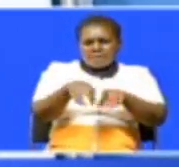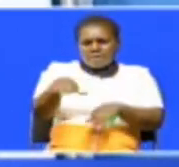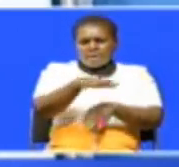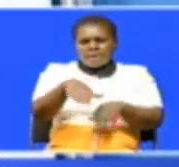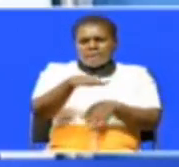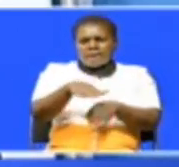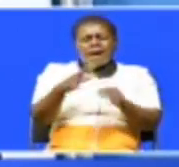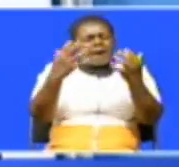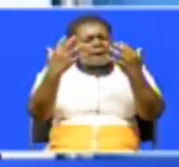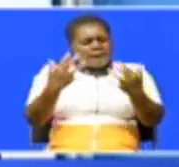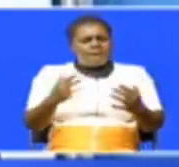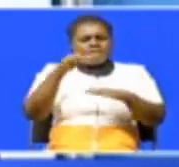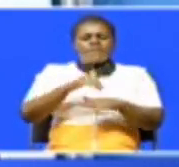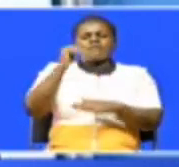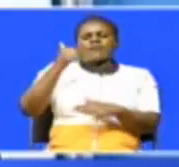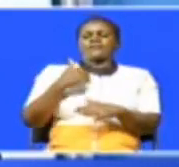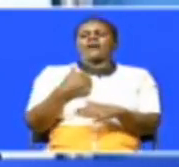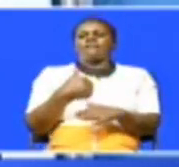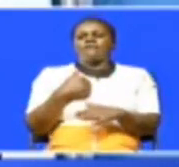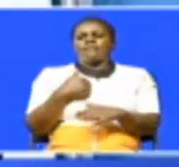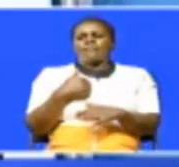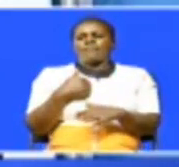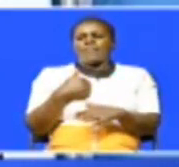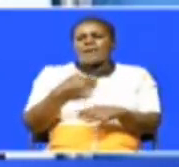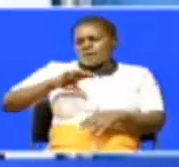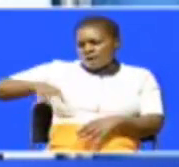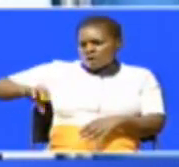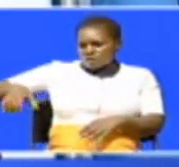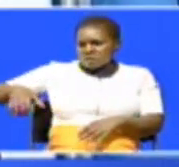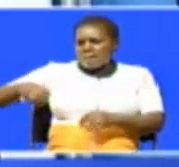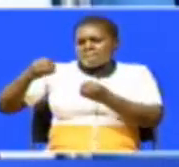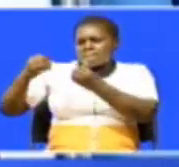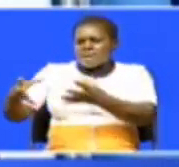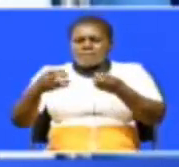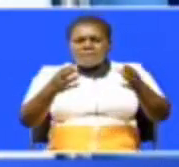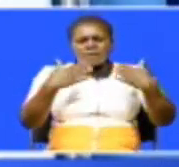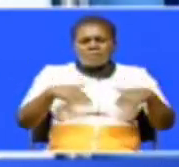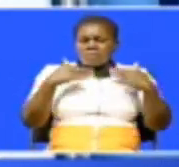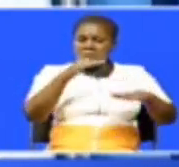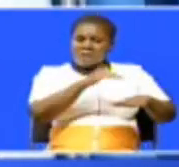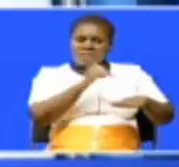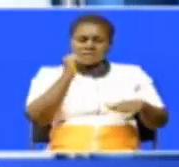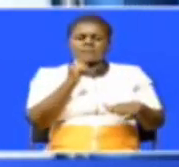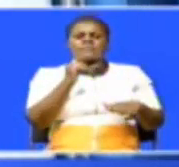had severe outbreaks. Even in counties where very many people have been affected, they still